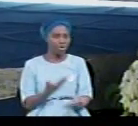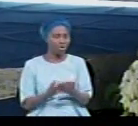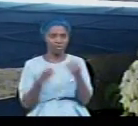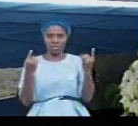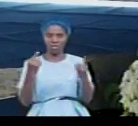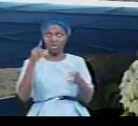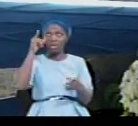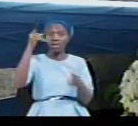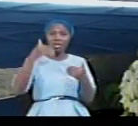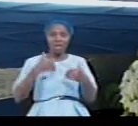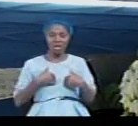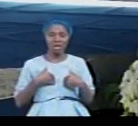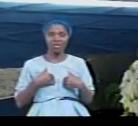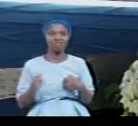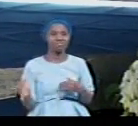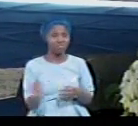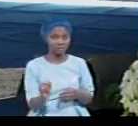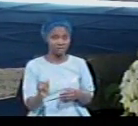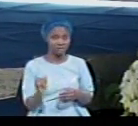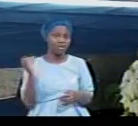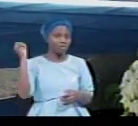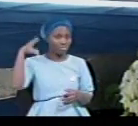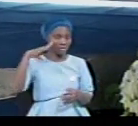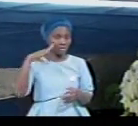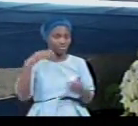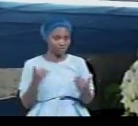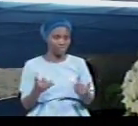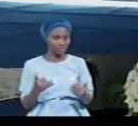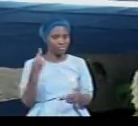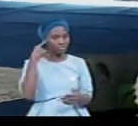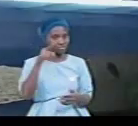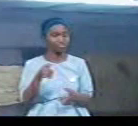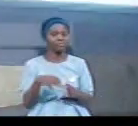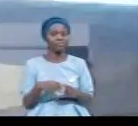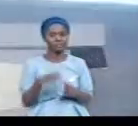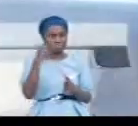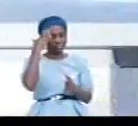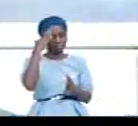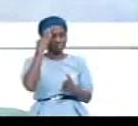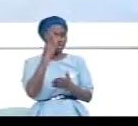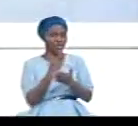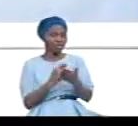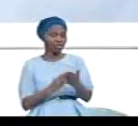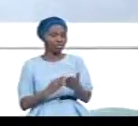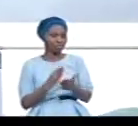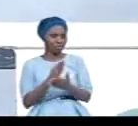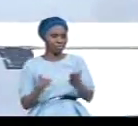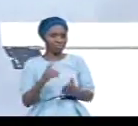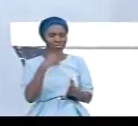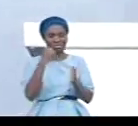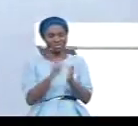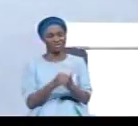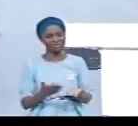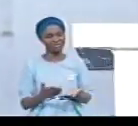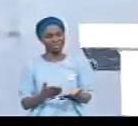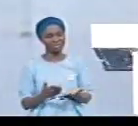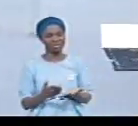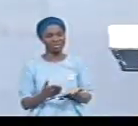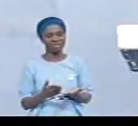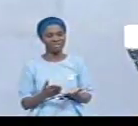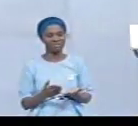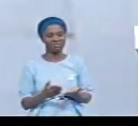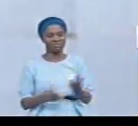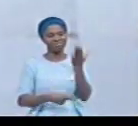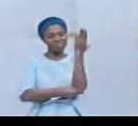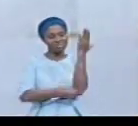grace available. You know, somebody says compulsive stealing is my